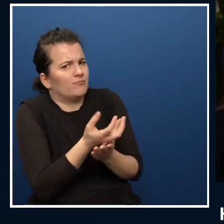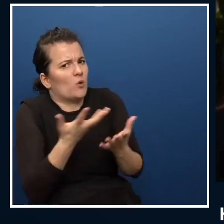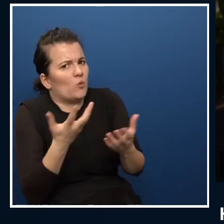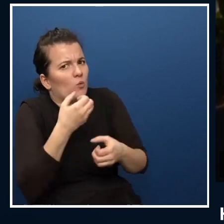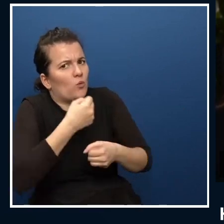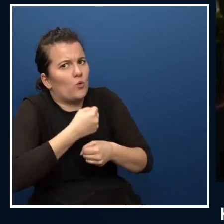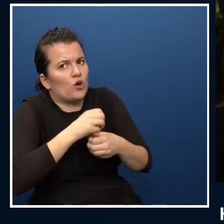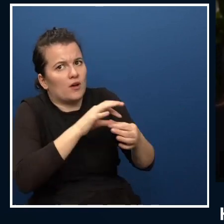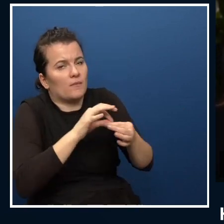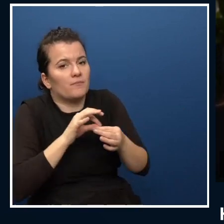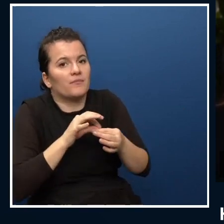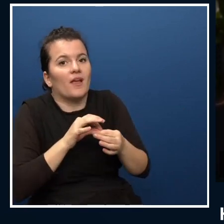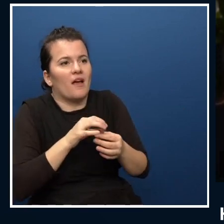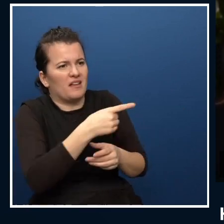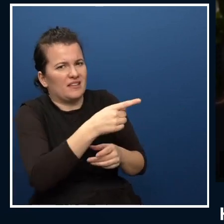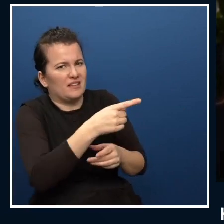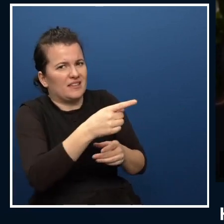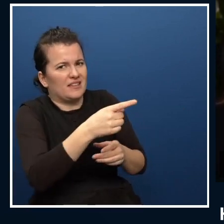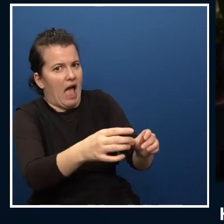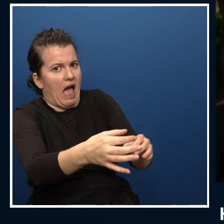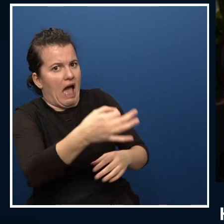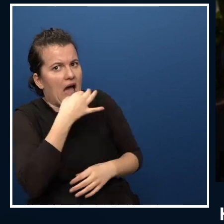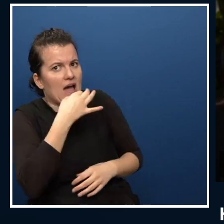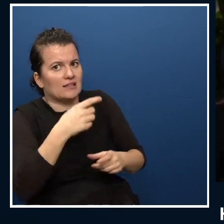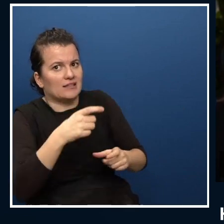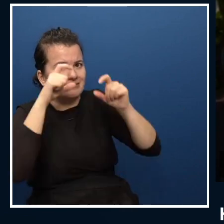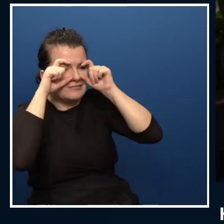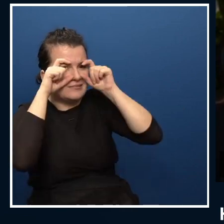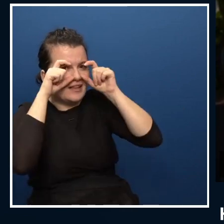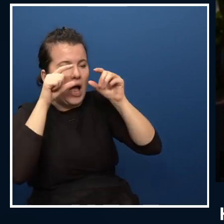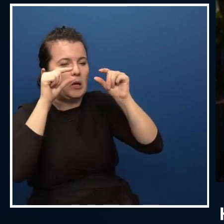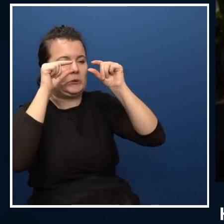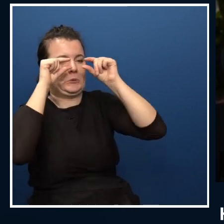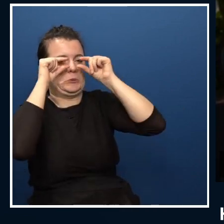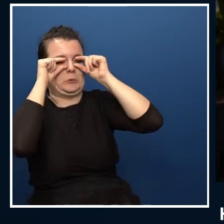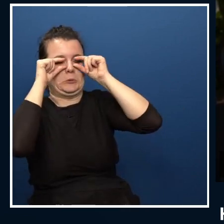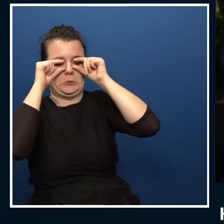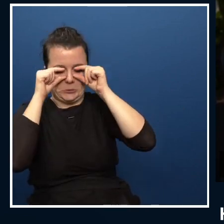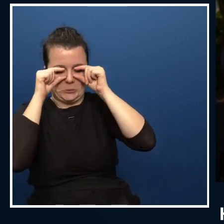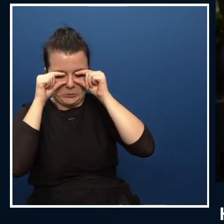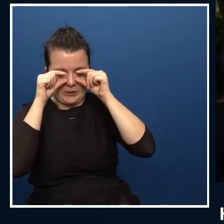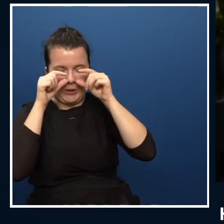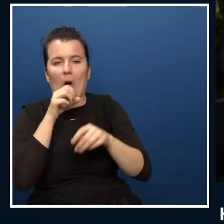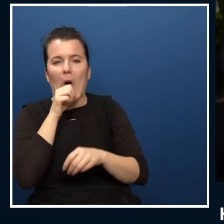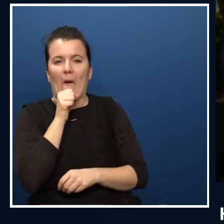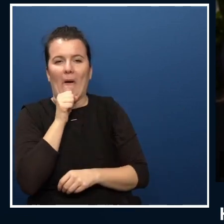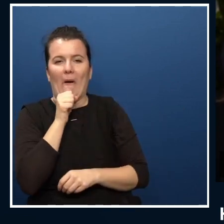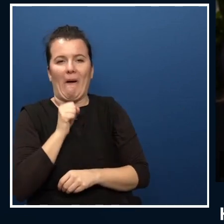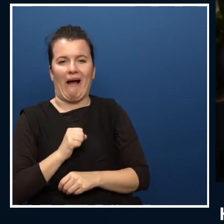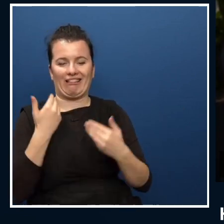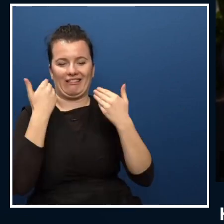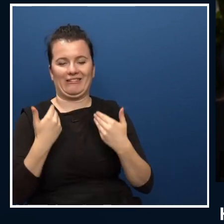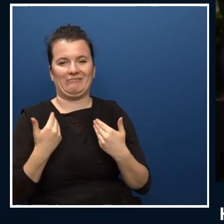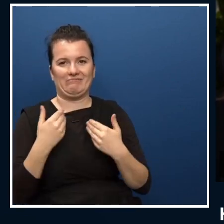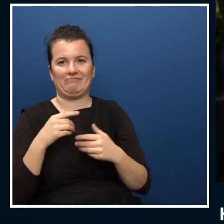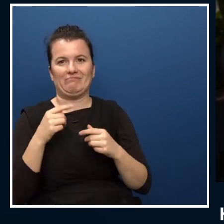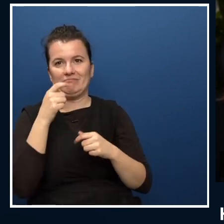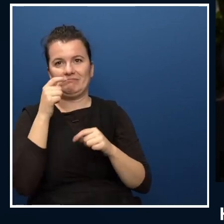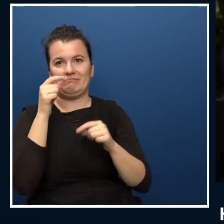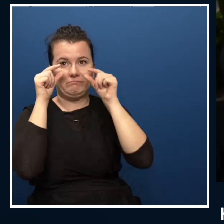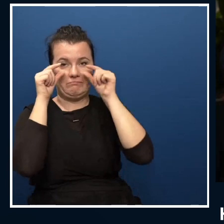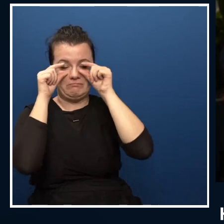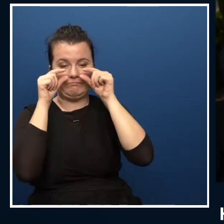This is my old man glasses. I'm seeing in the chat there. This is when you see people doing this, and then when they get their phone, they get to